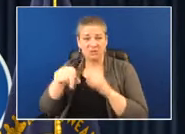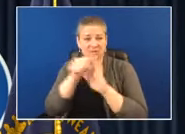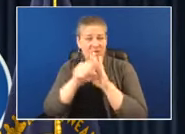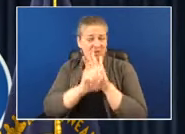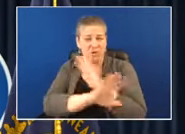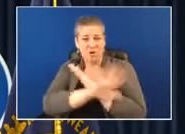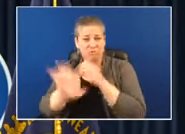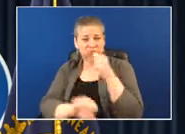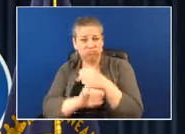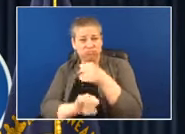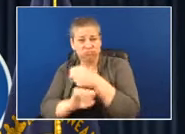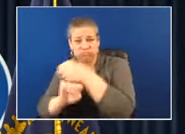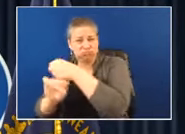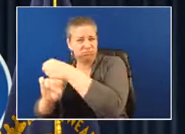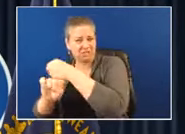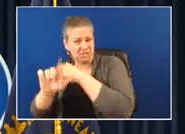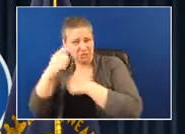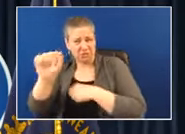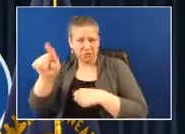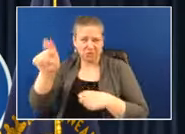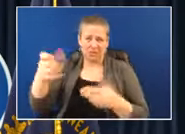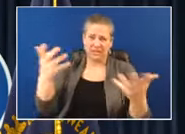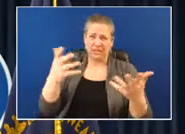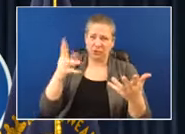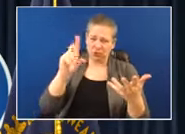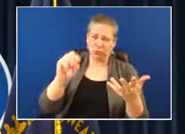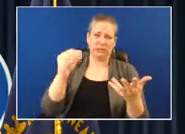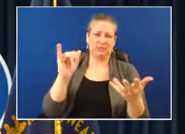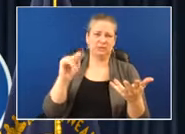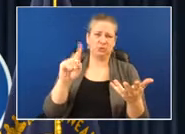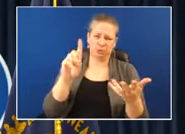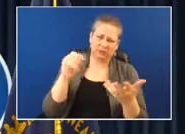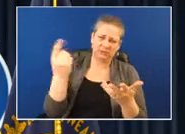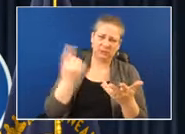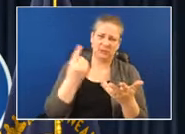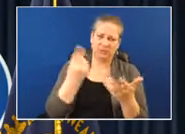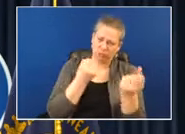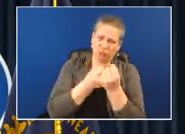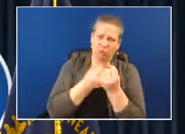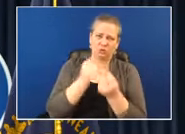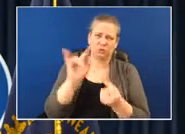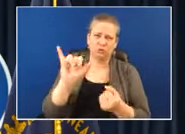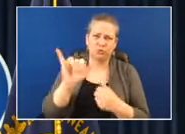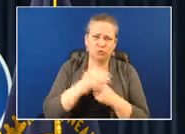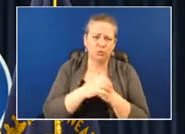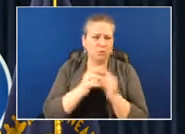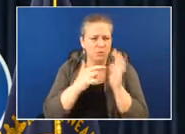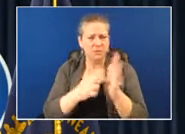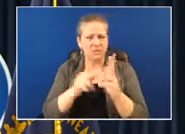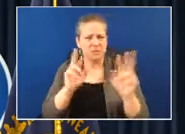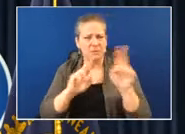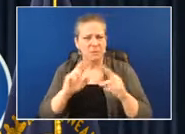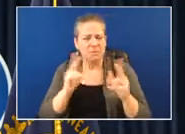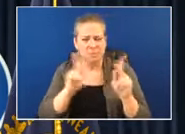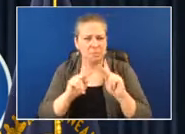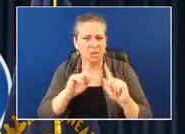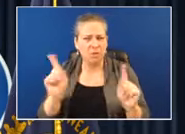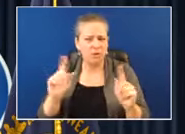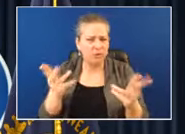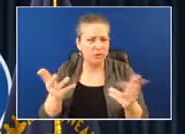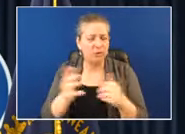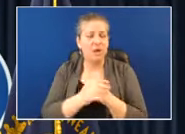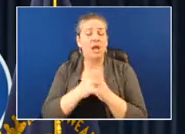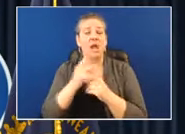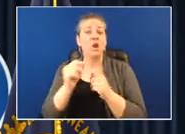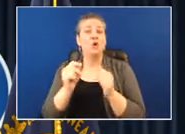the General Assembly to step up and do something about it. Represent the people. It's also time for sports betting to